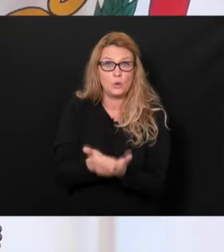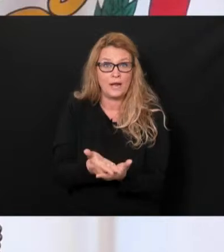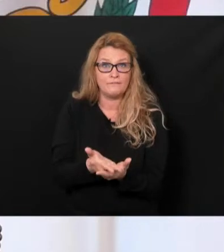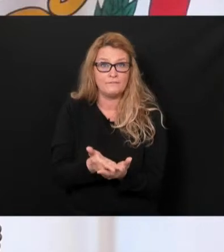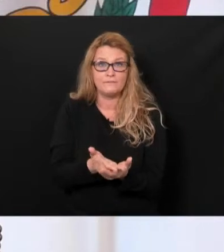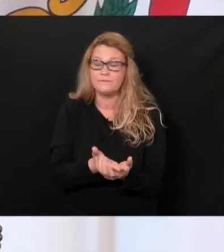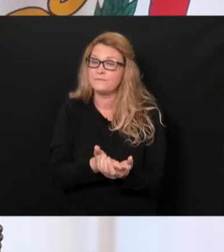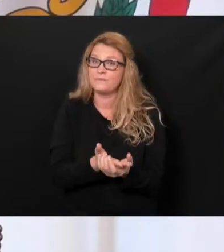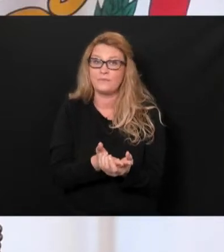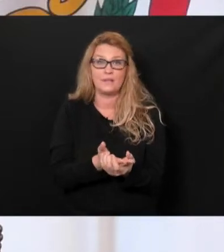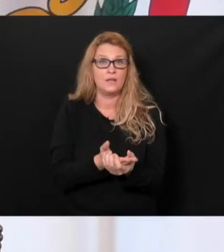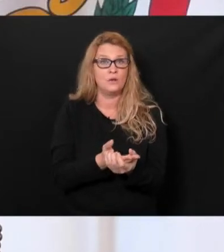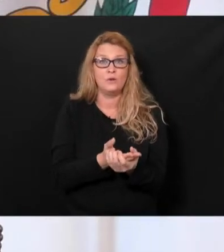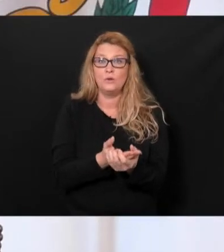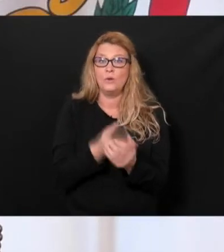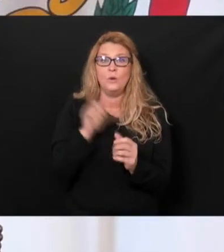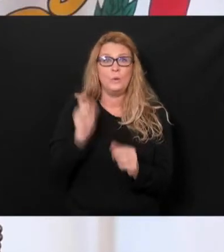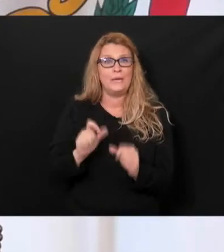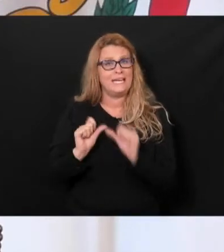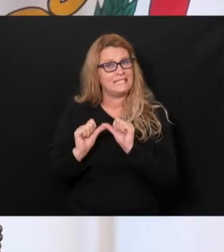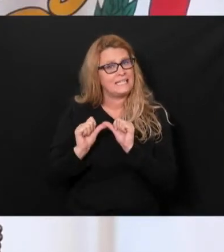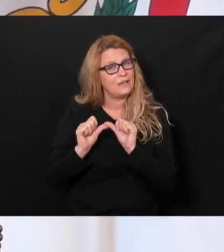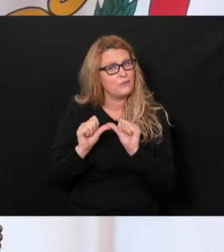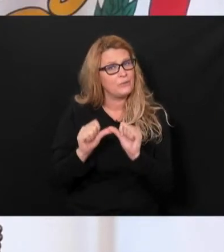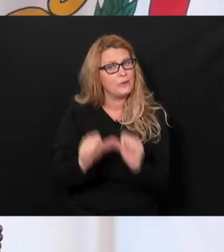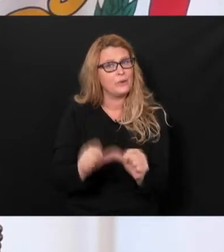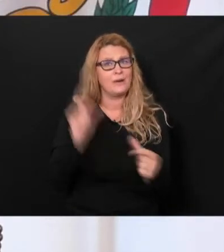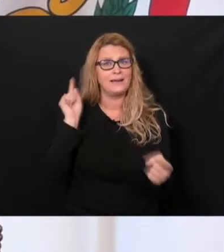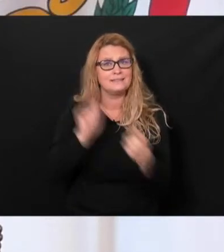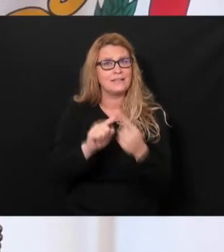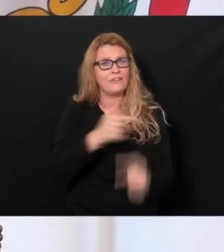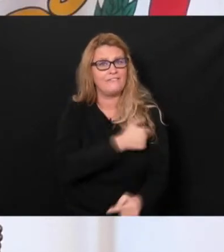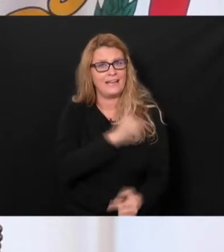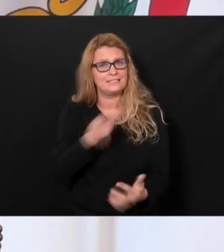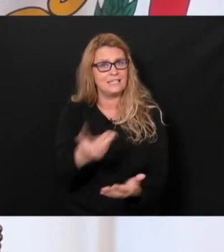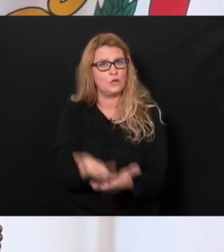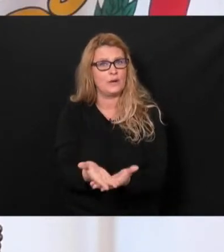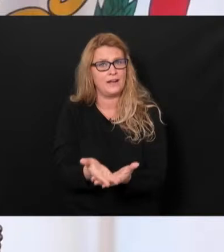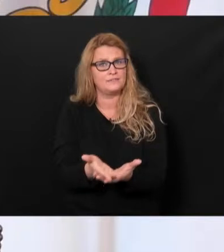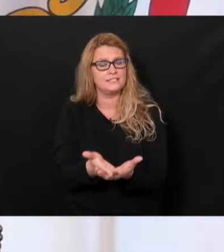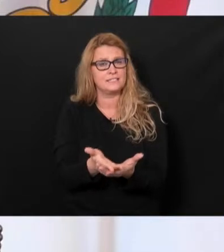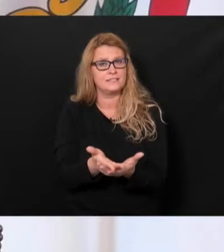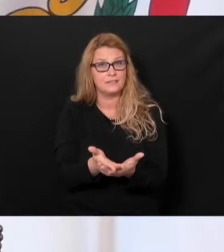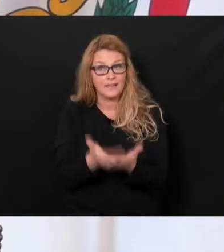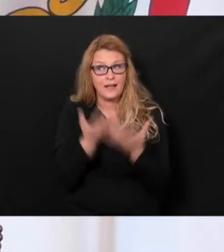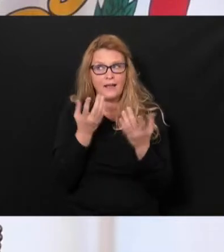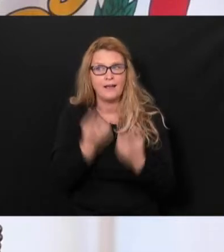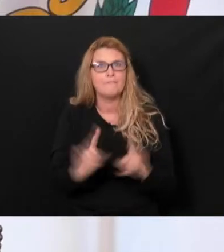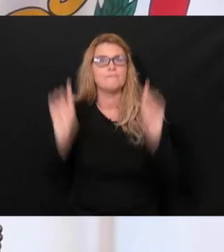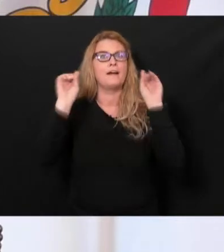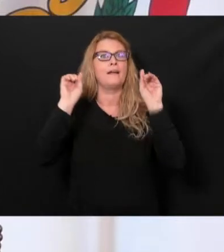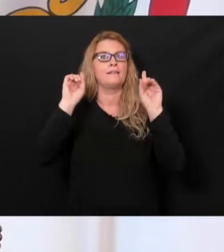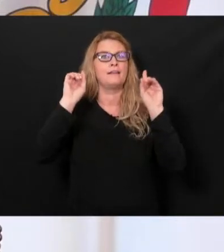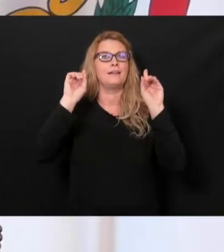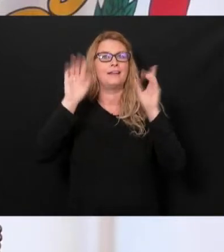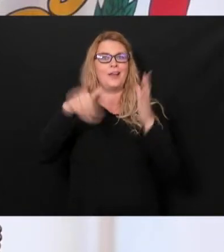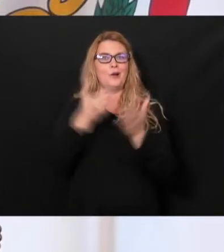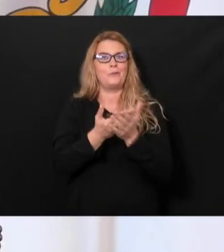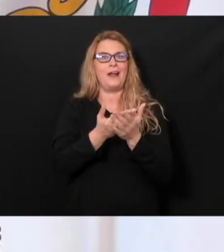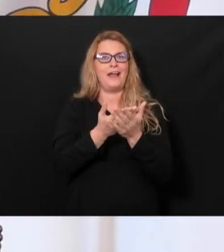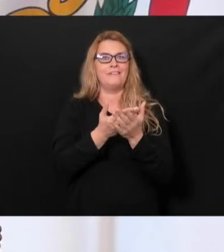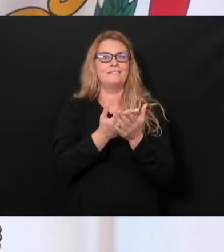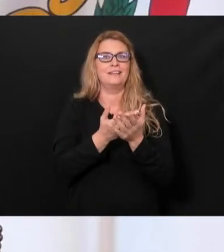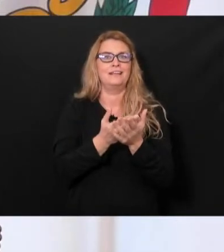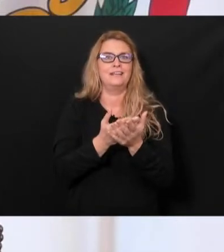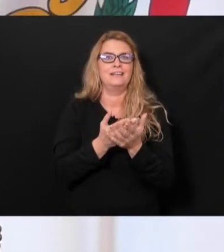We have to buy ourselves enough time to get the vaccine. And the vaccine will take this killer